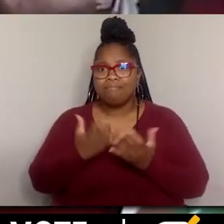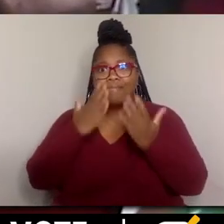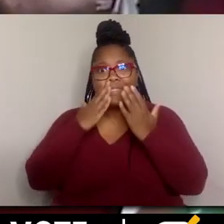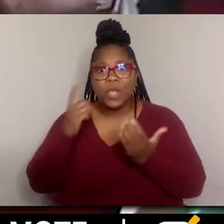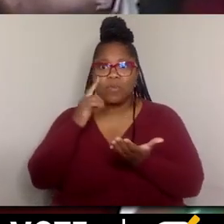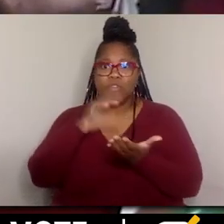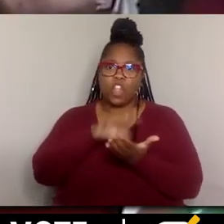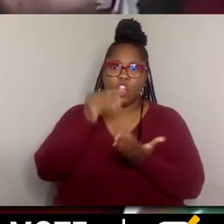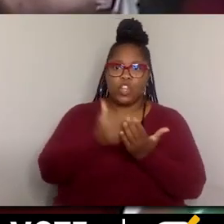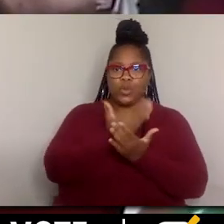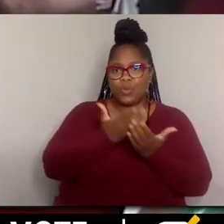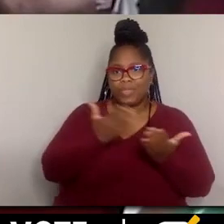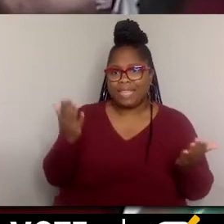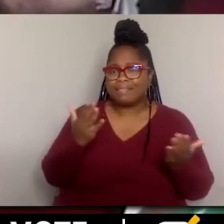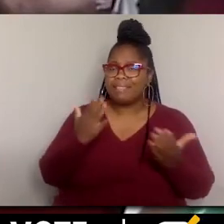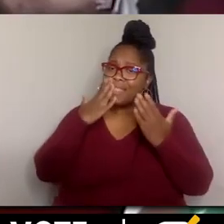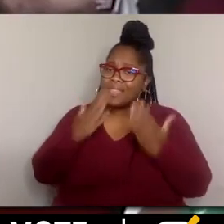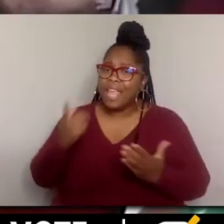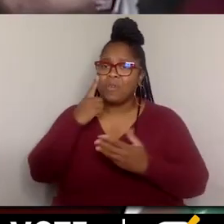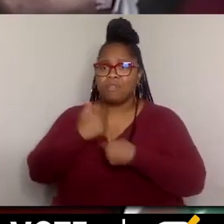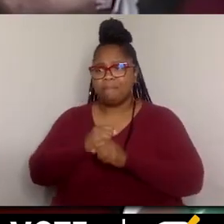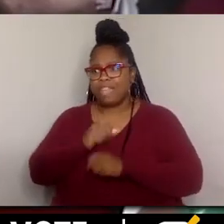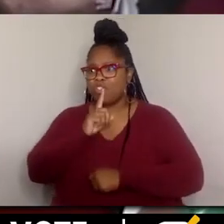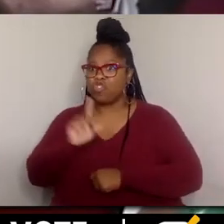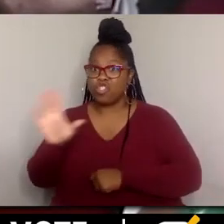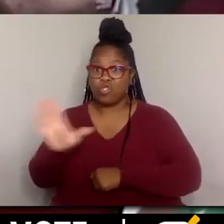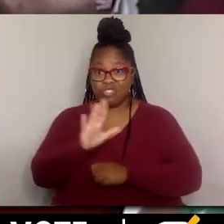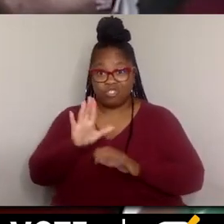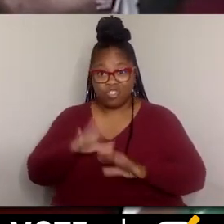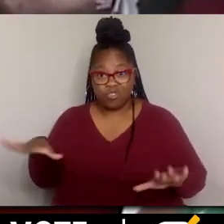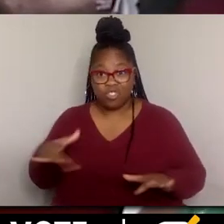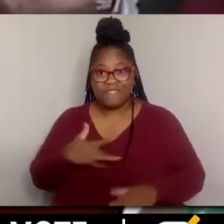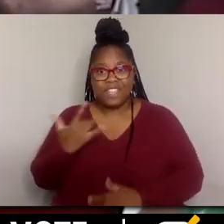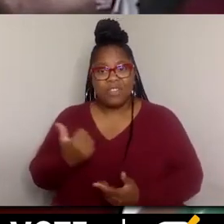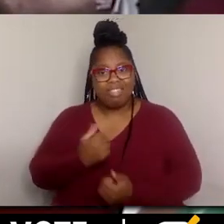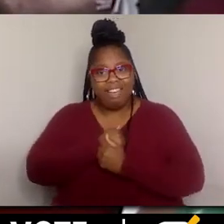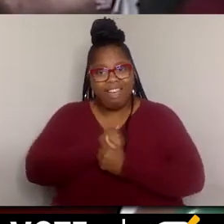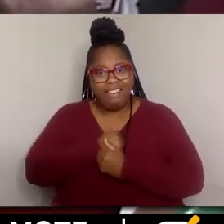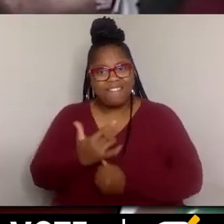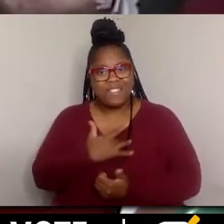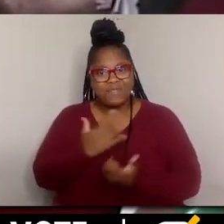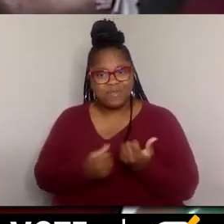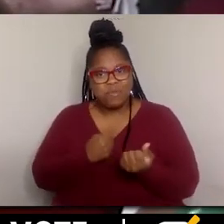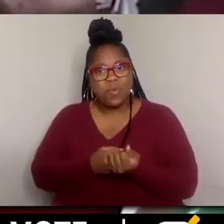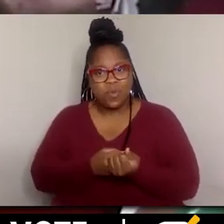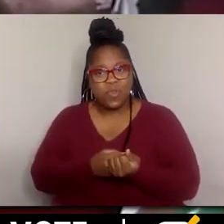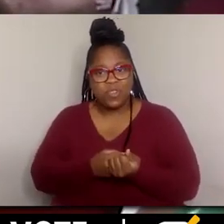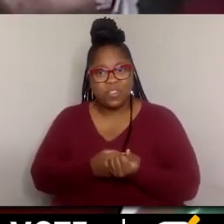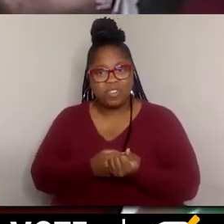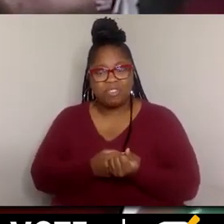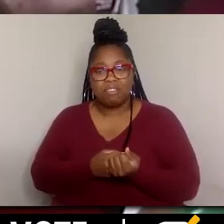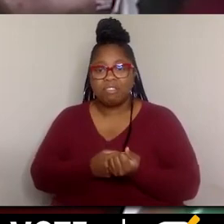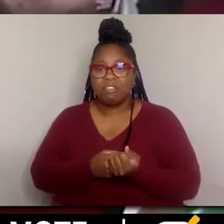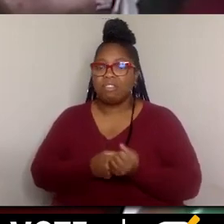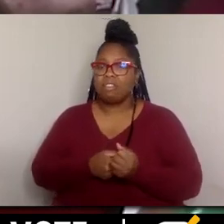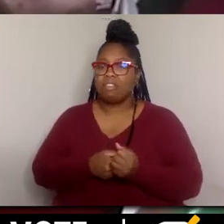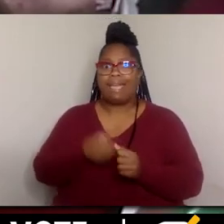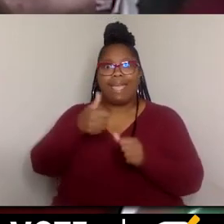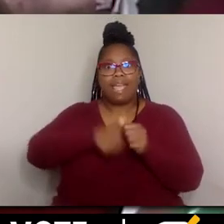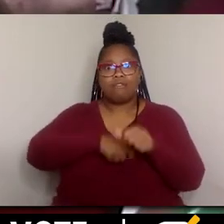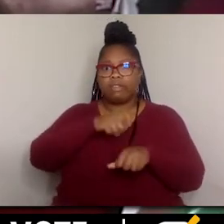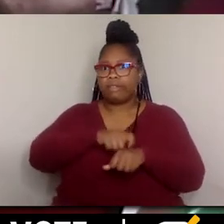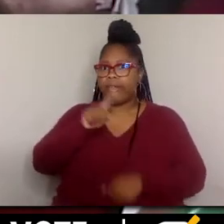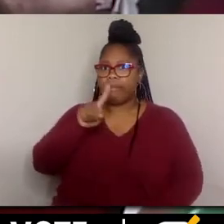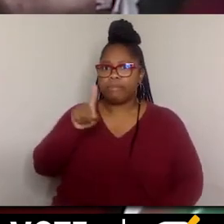for making sure your children feel loved and supported. For every Zoom meltdown,